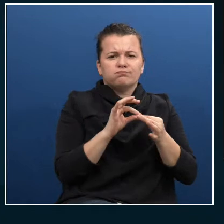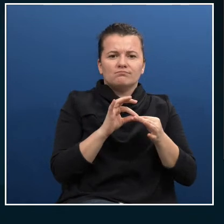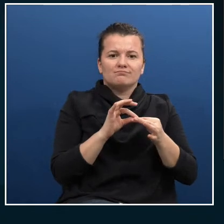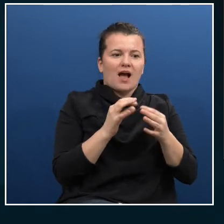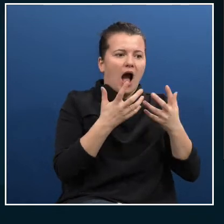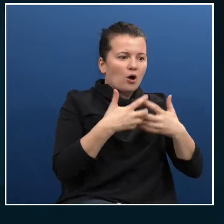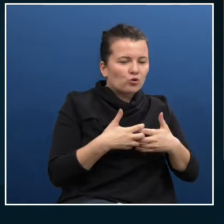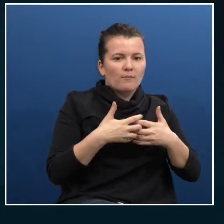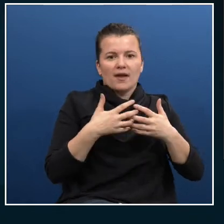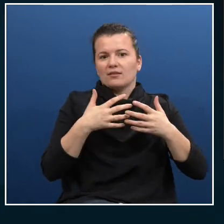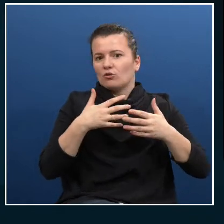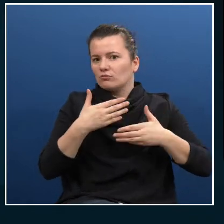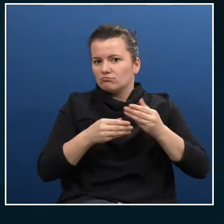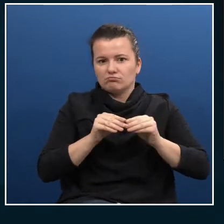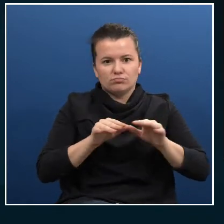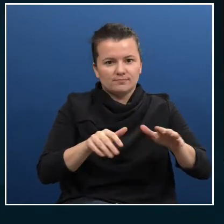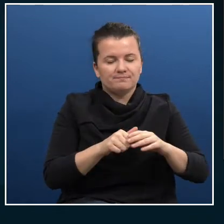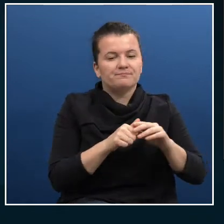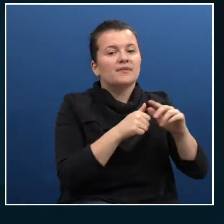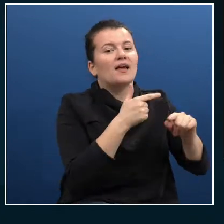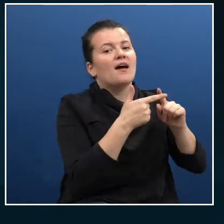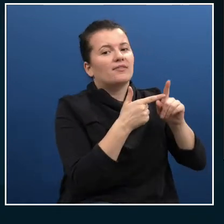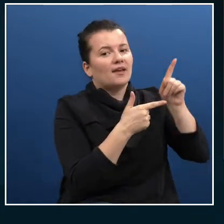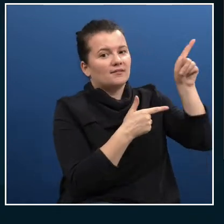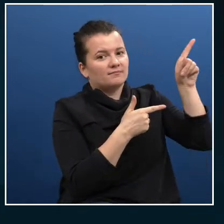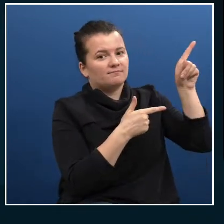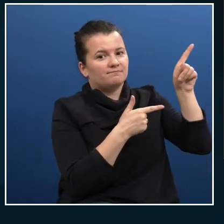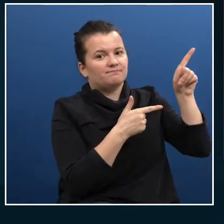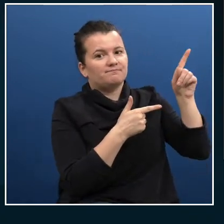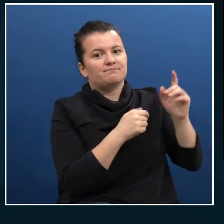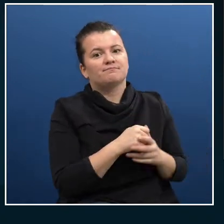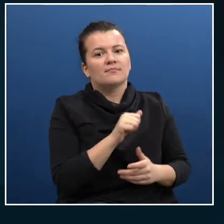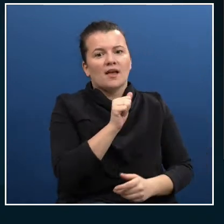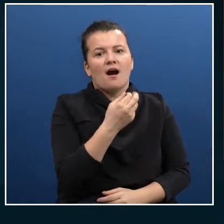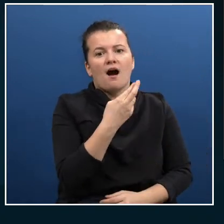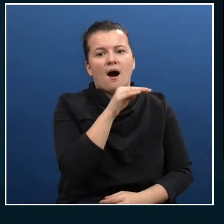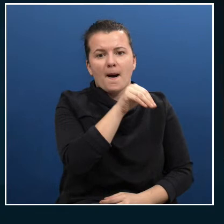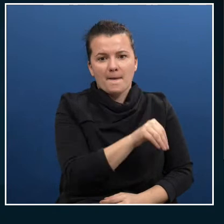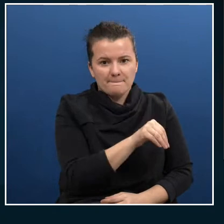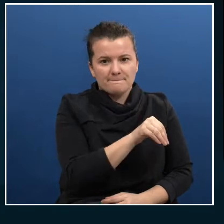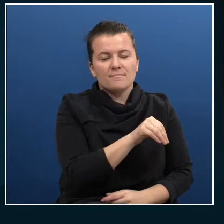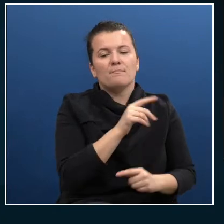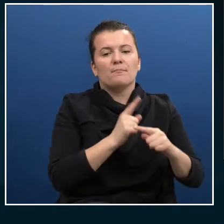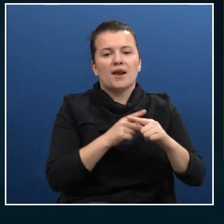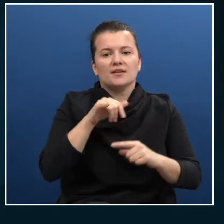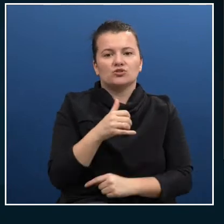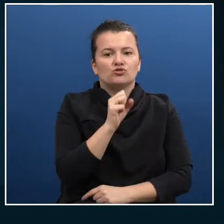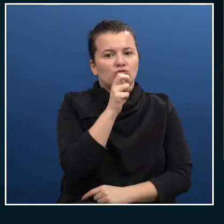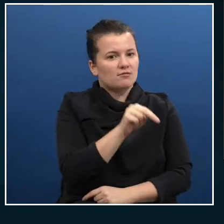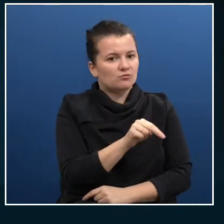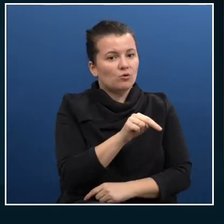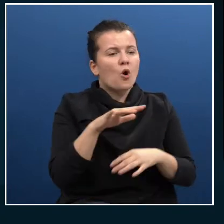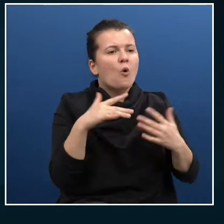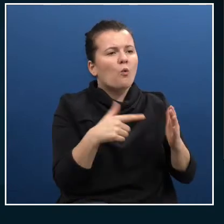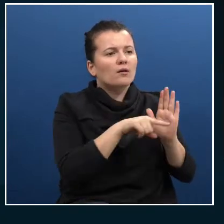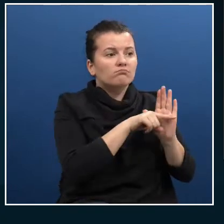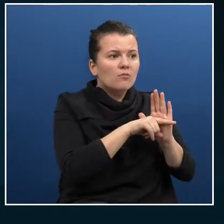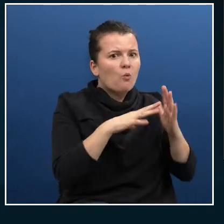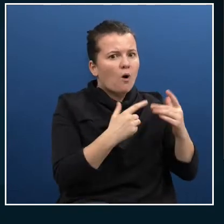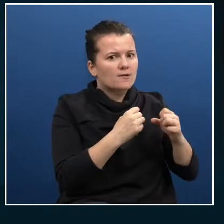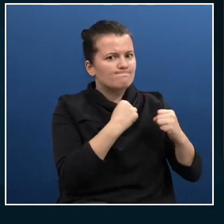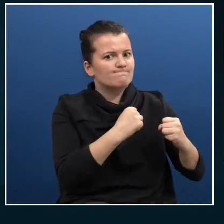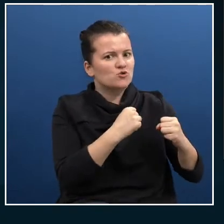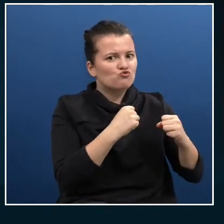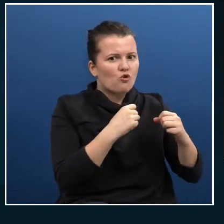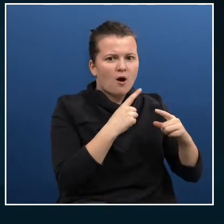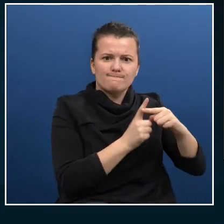ARM templates and JSON. So we'll see some of the challenges with that, some of the power of those templates as well. And then we'll